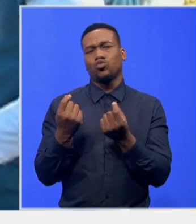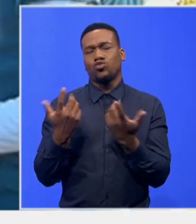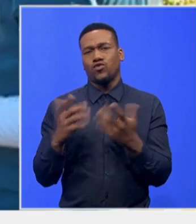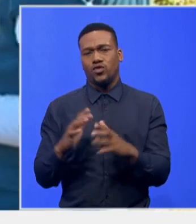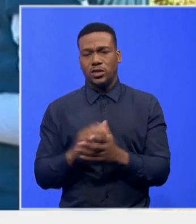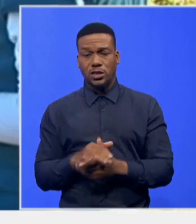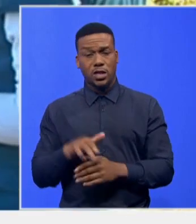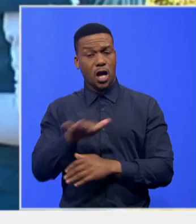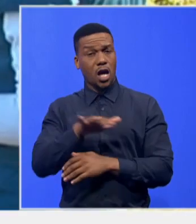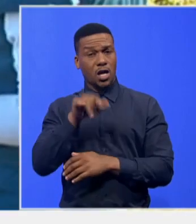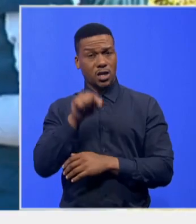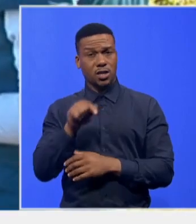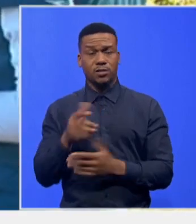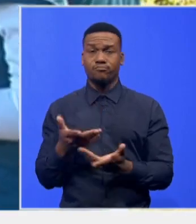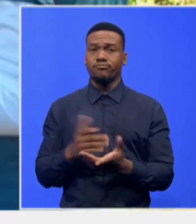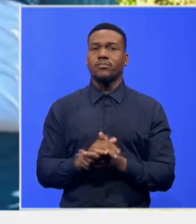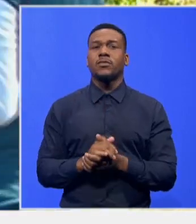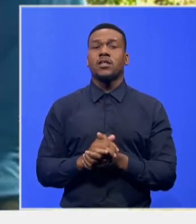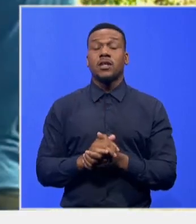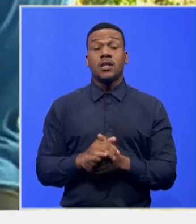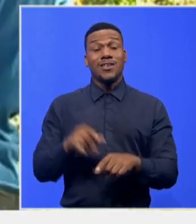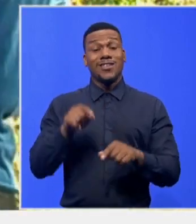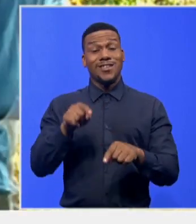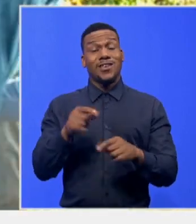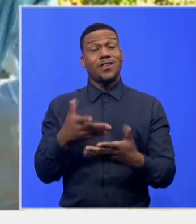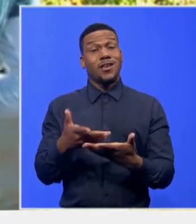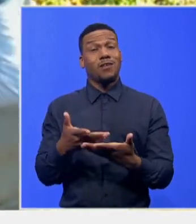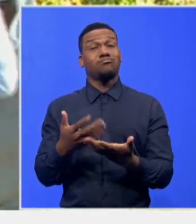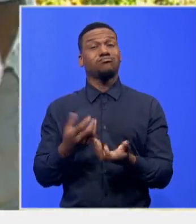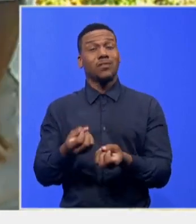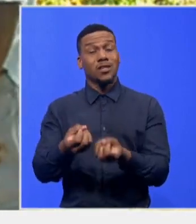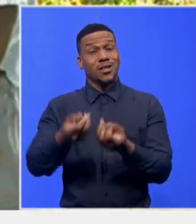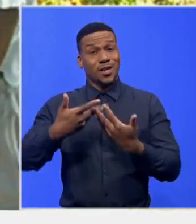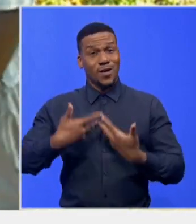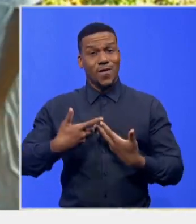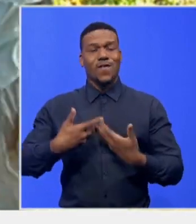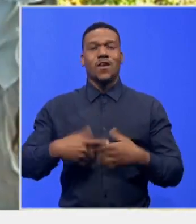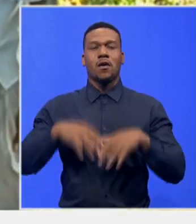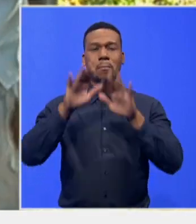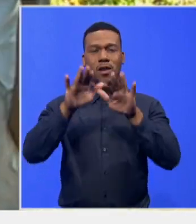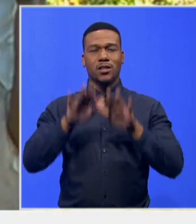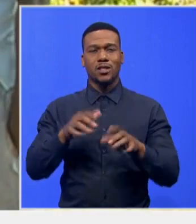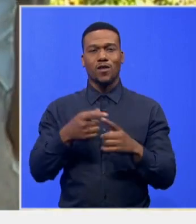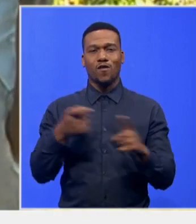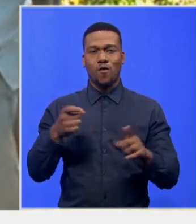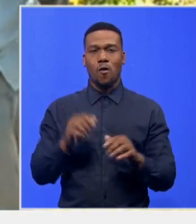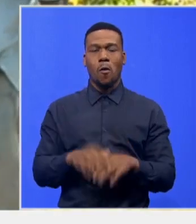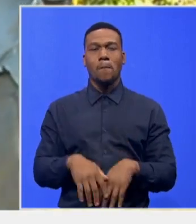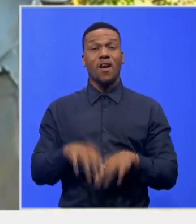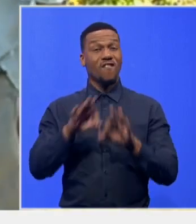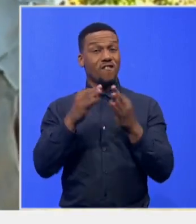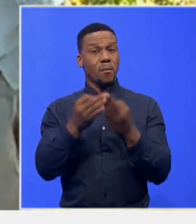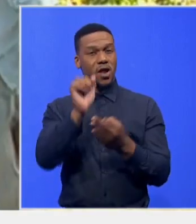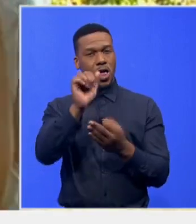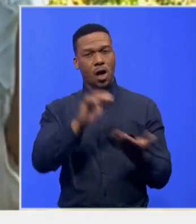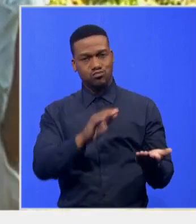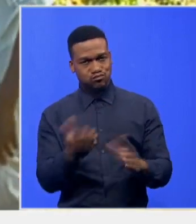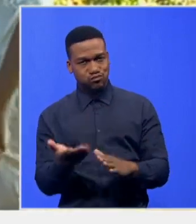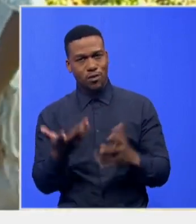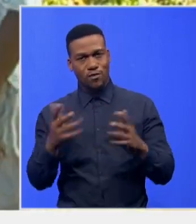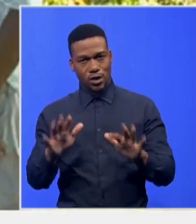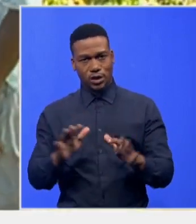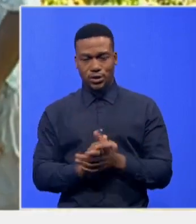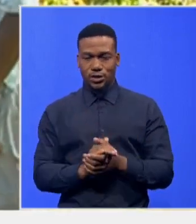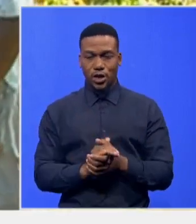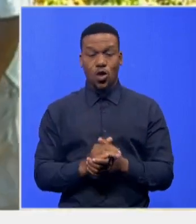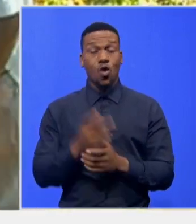some say this is a practice that enables them to get blessings from their departed loved ones, but also to update them